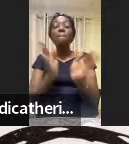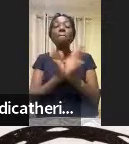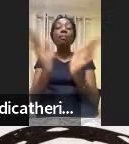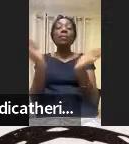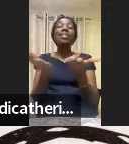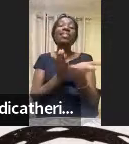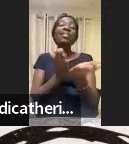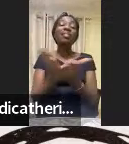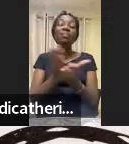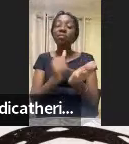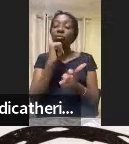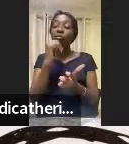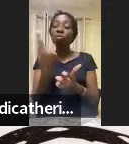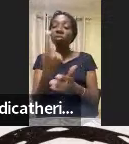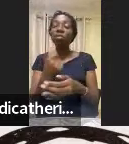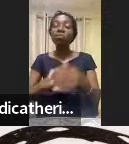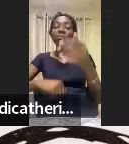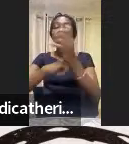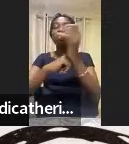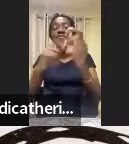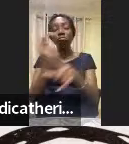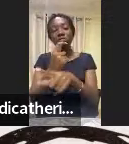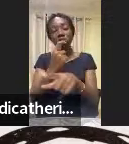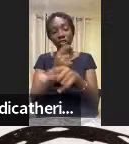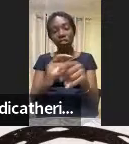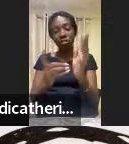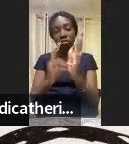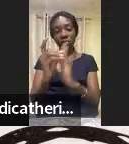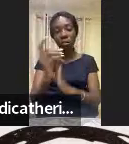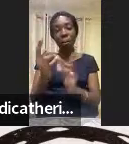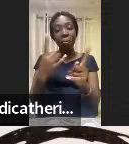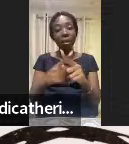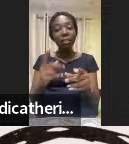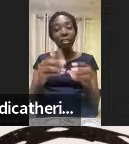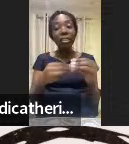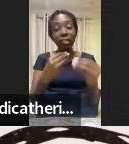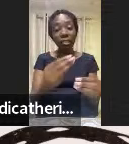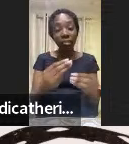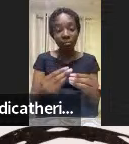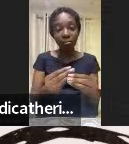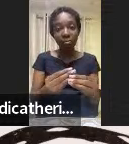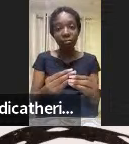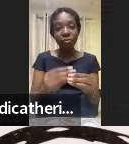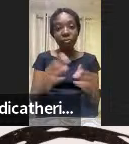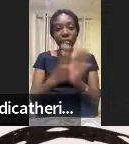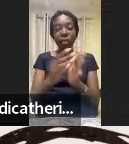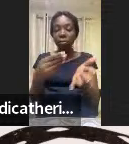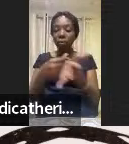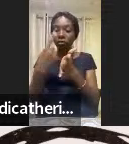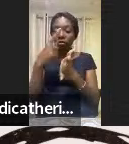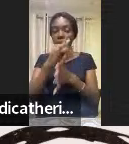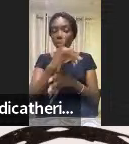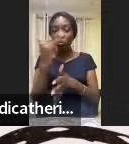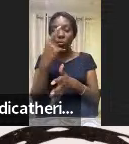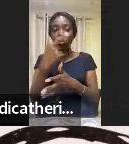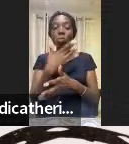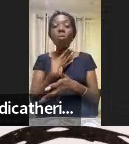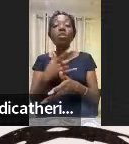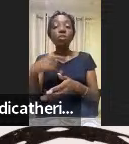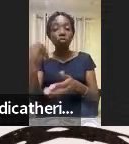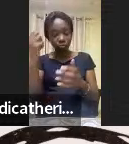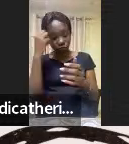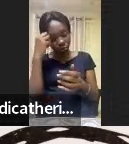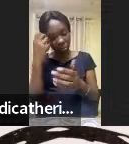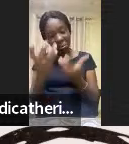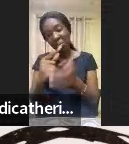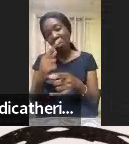not only support training and development, but they even give unpaid leave for those who want to go for masters, a year, 2 years. So